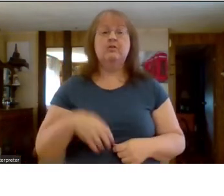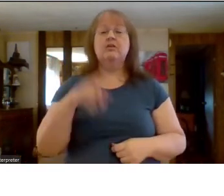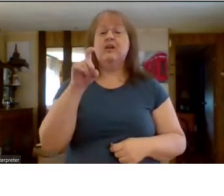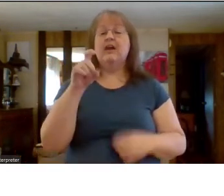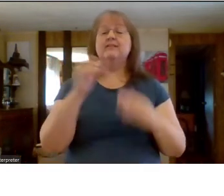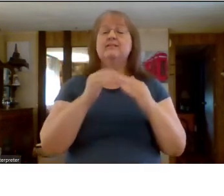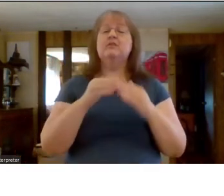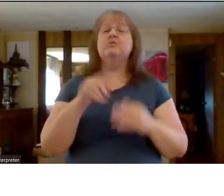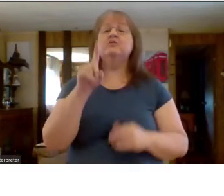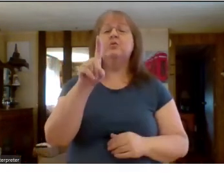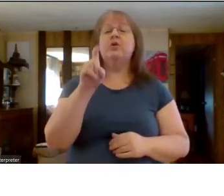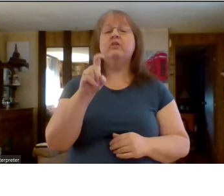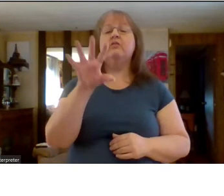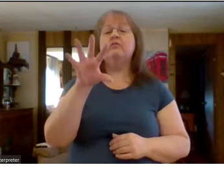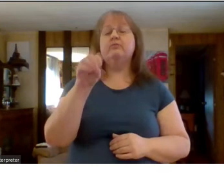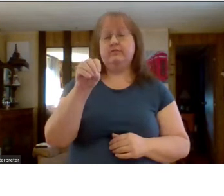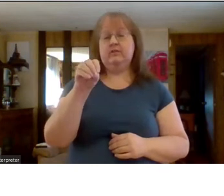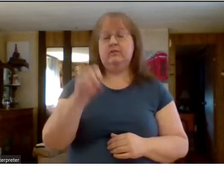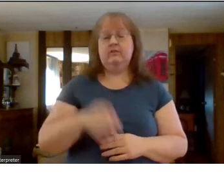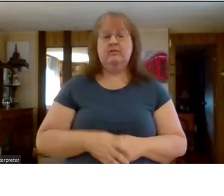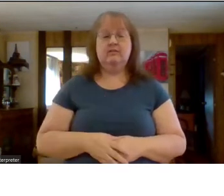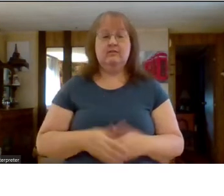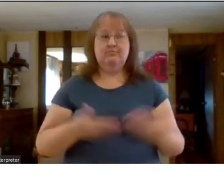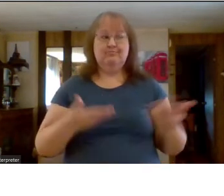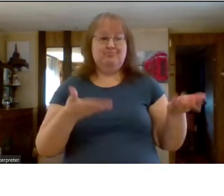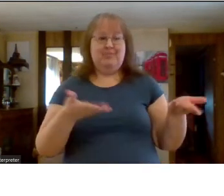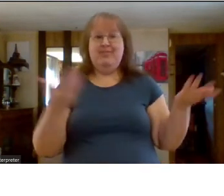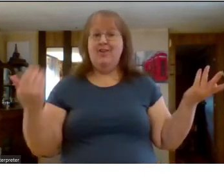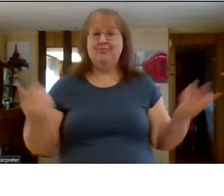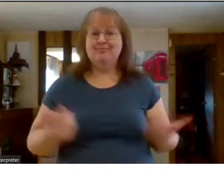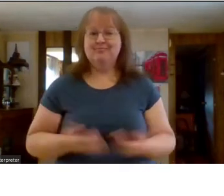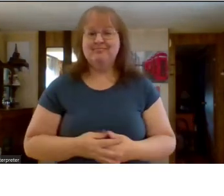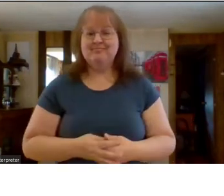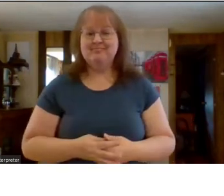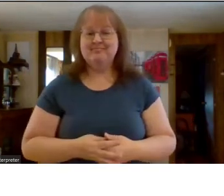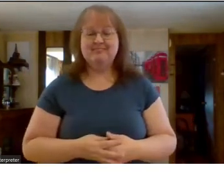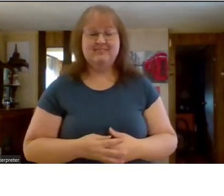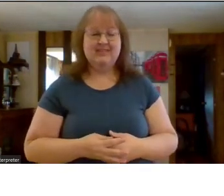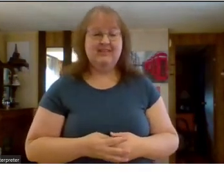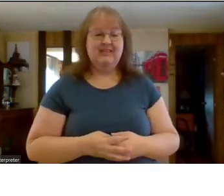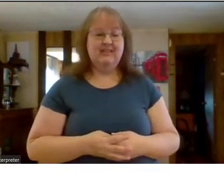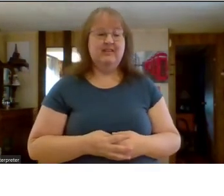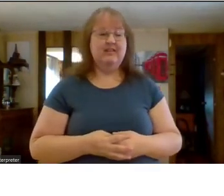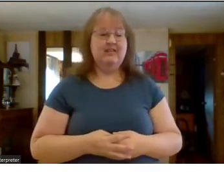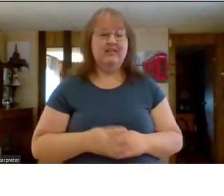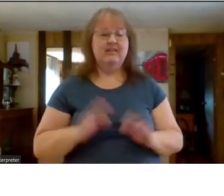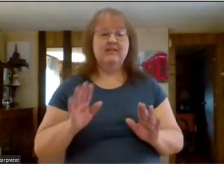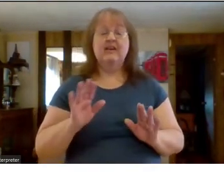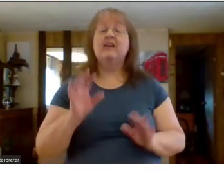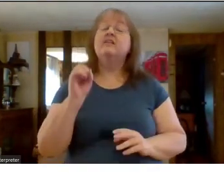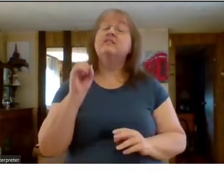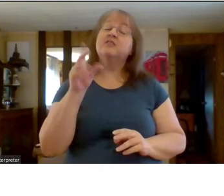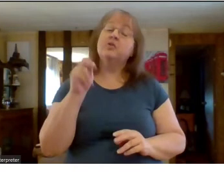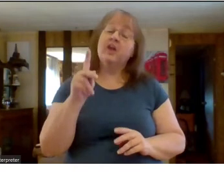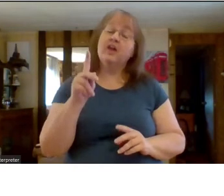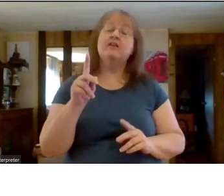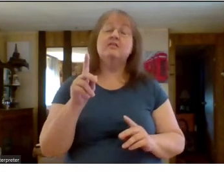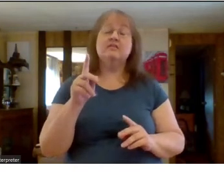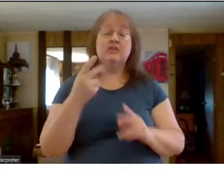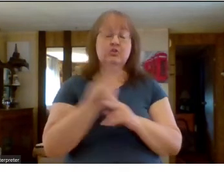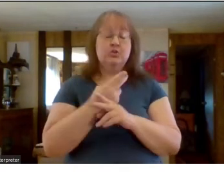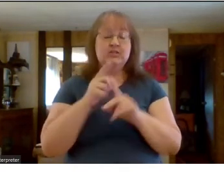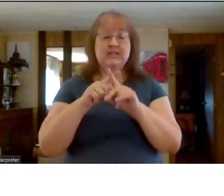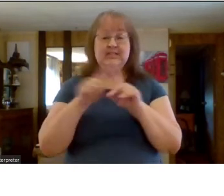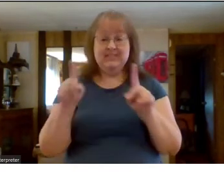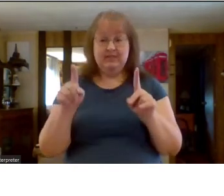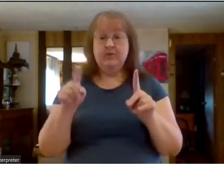divided by 2, X equals 150. Right there. And it's